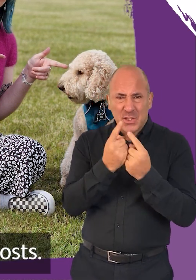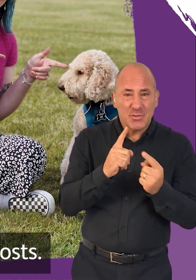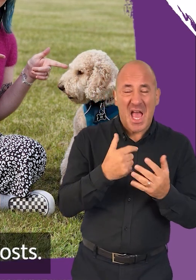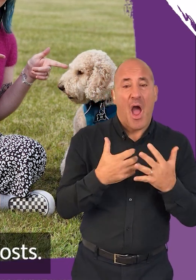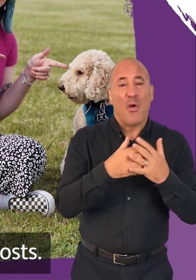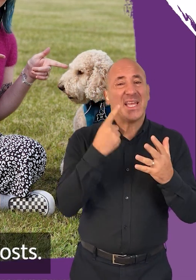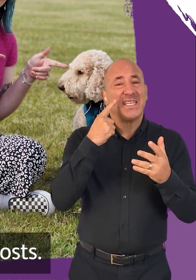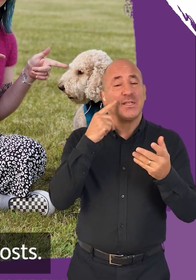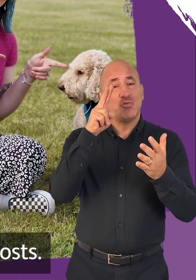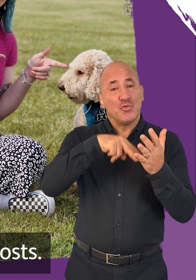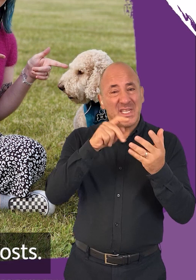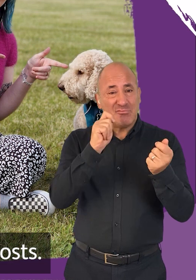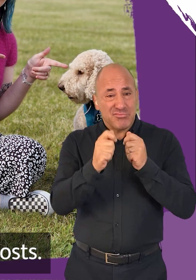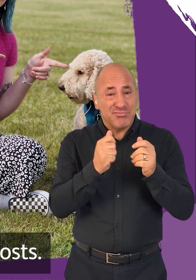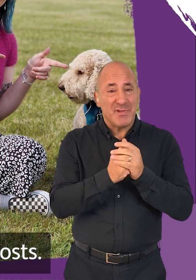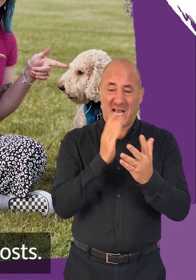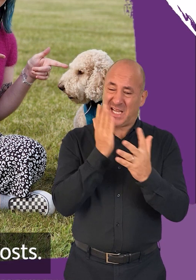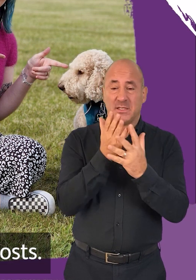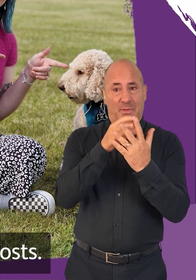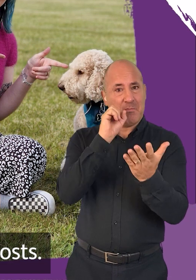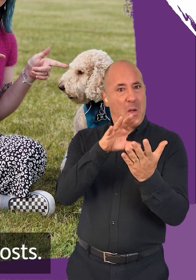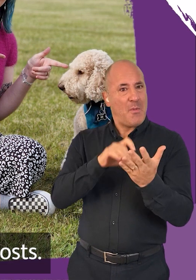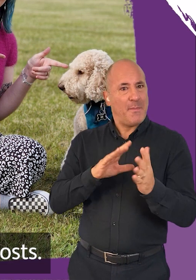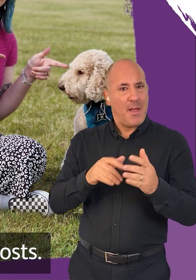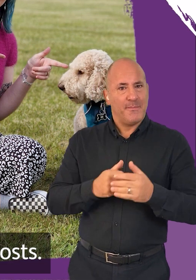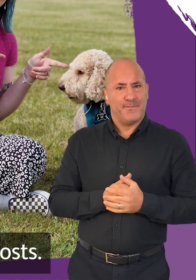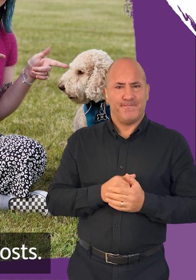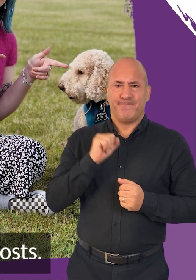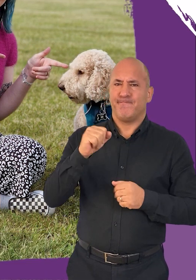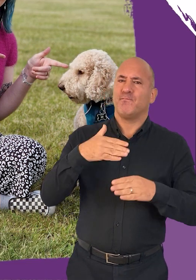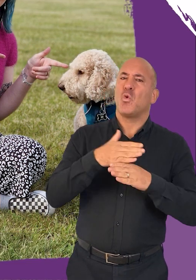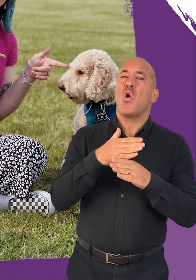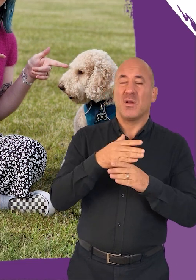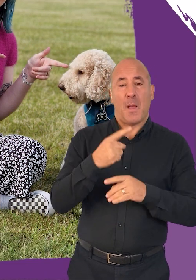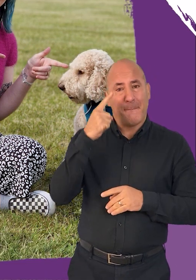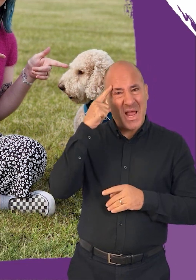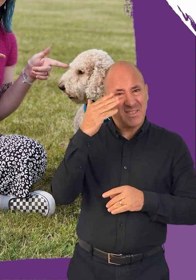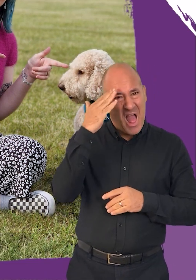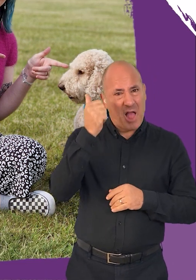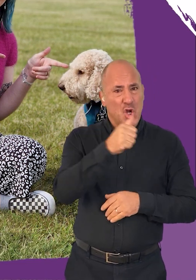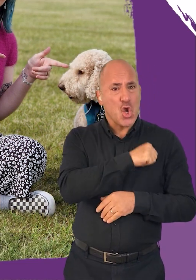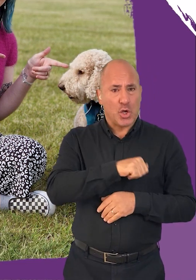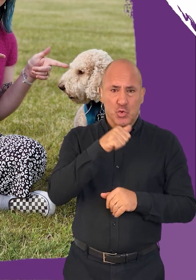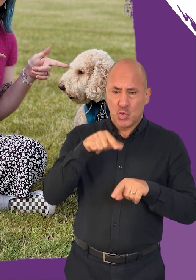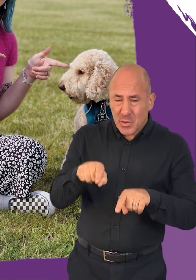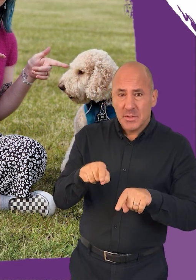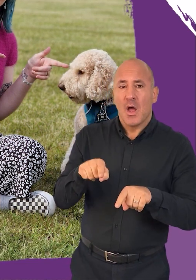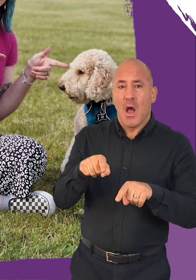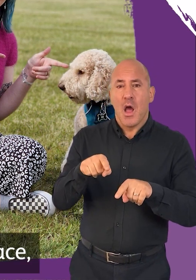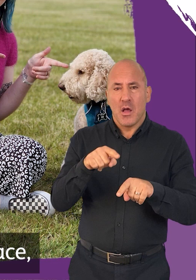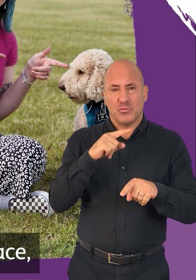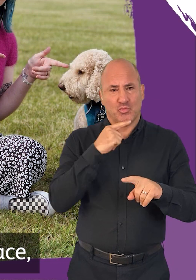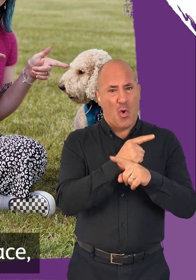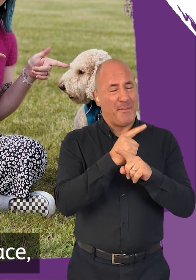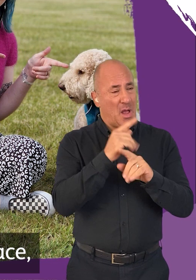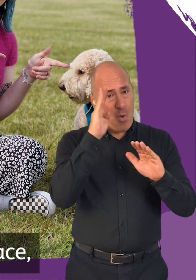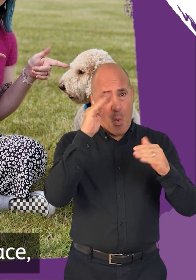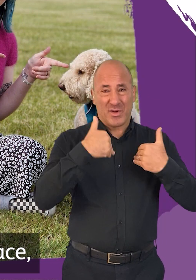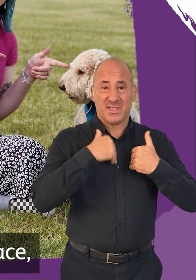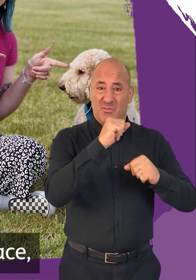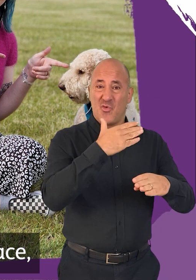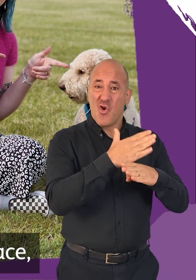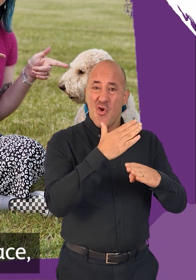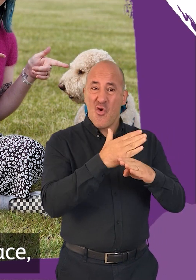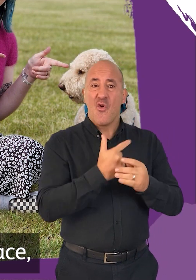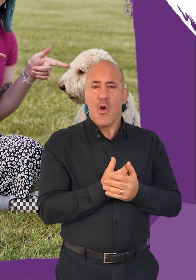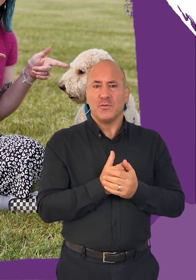community faces through easy-to-read, accessible posts. Lauren's work is used by mental health nurses to educate about